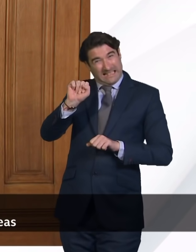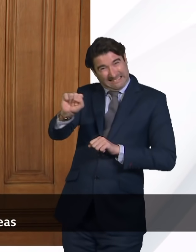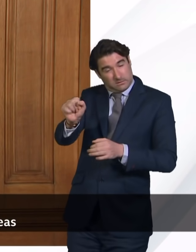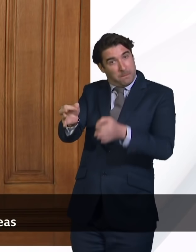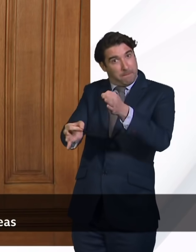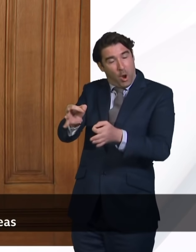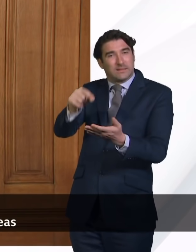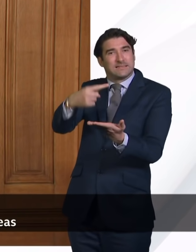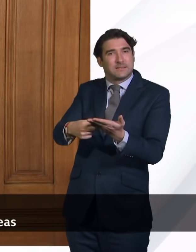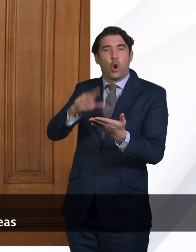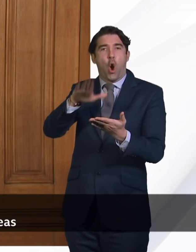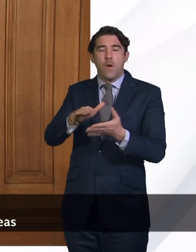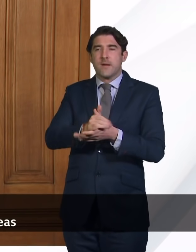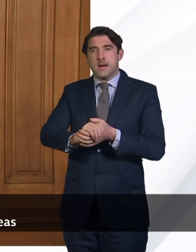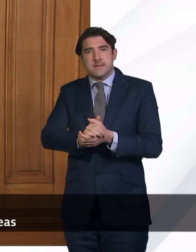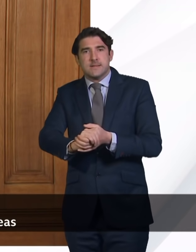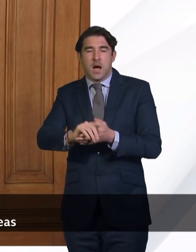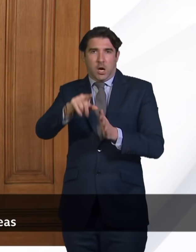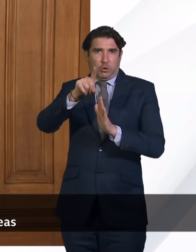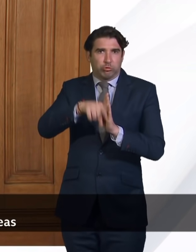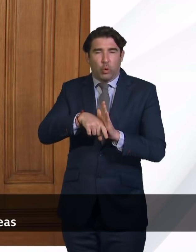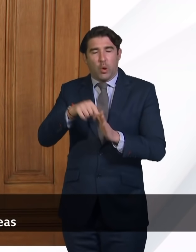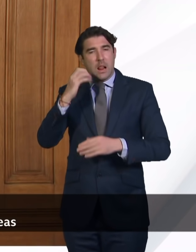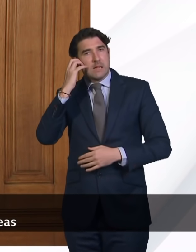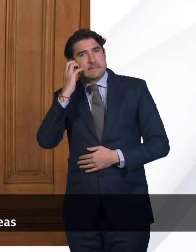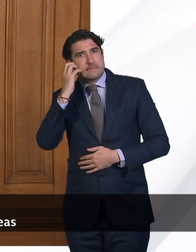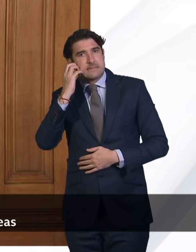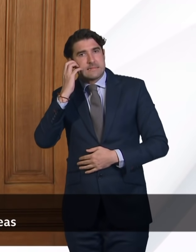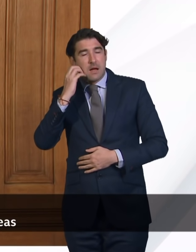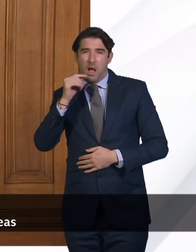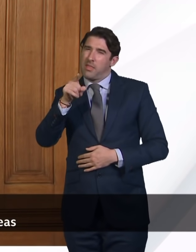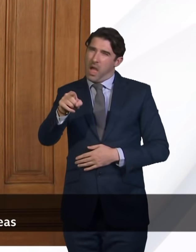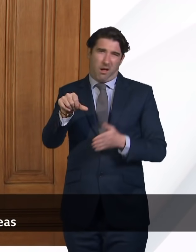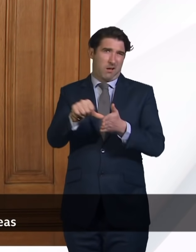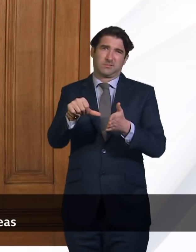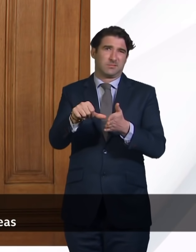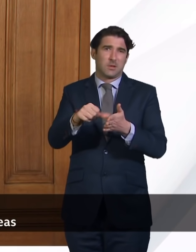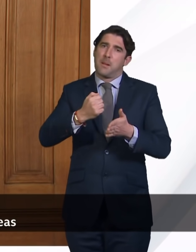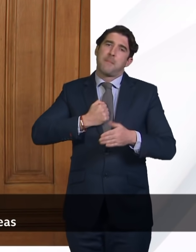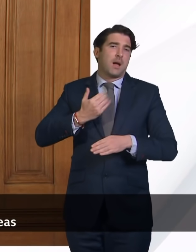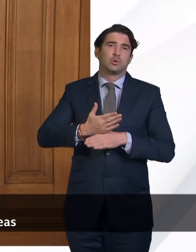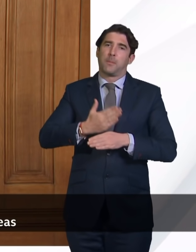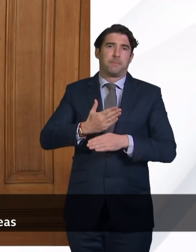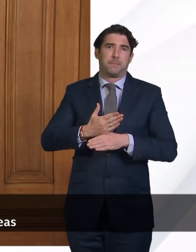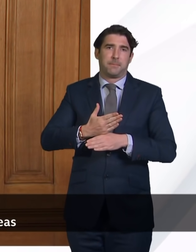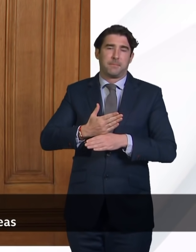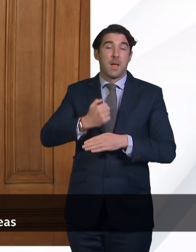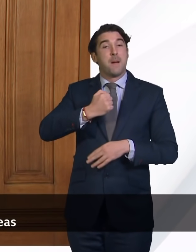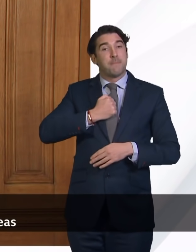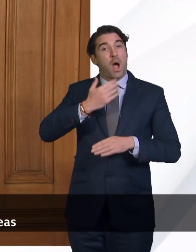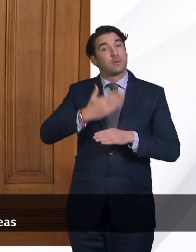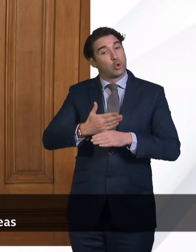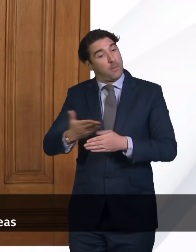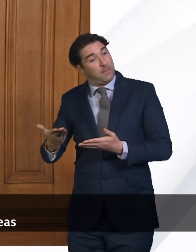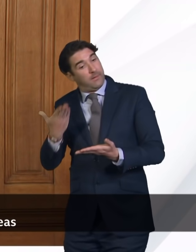cost in some form or another. Science can provide advice on the situation. Ministers need to make decisions as to